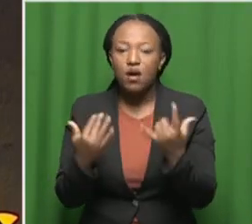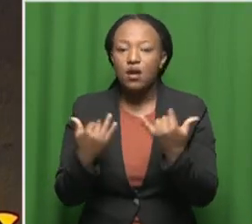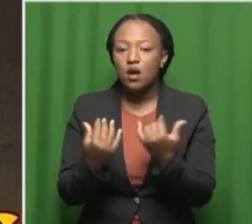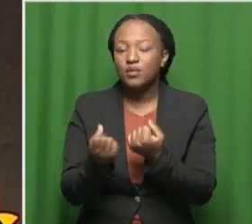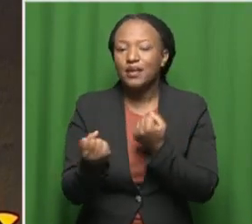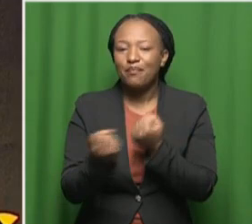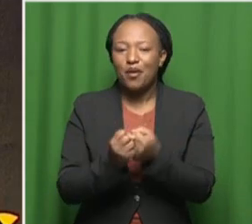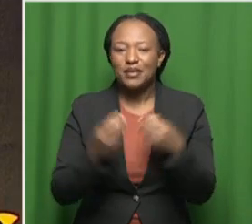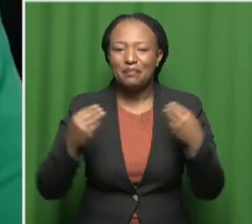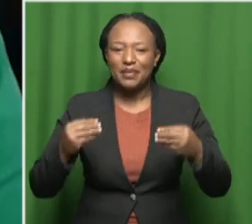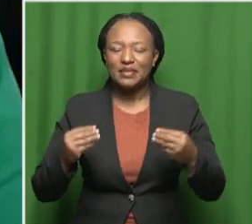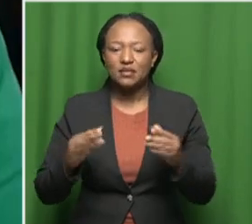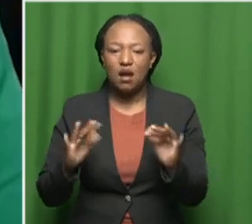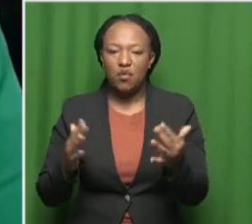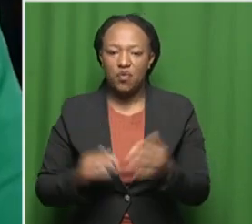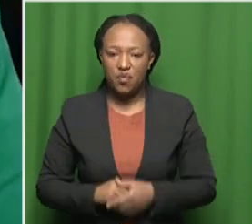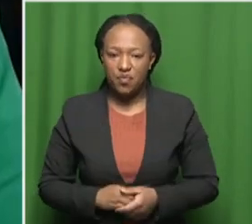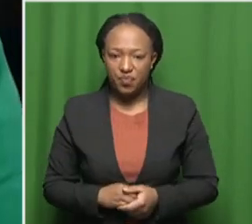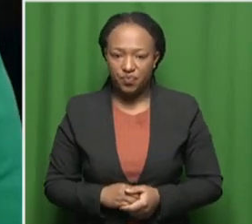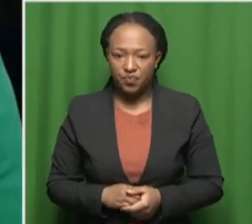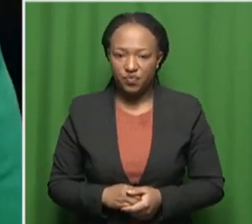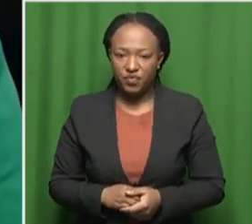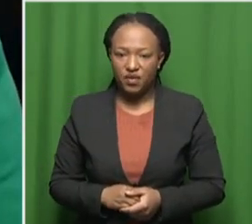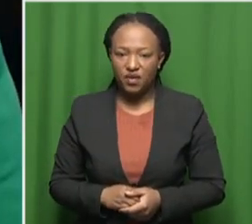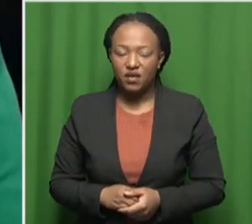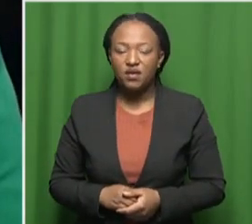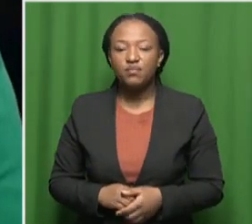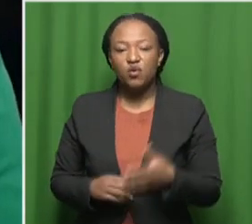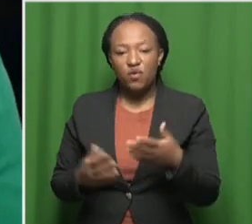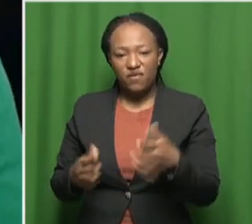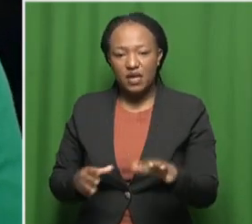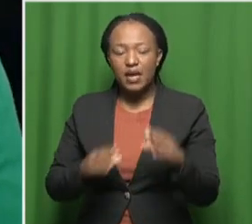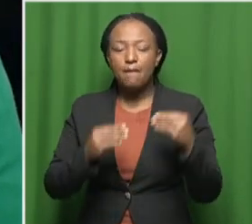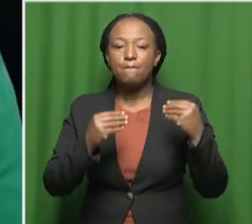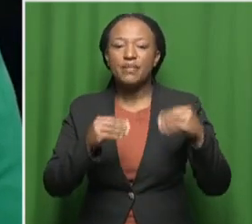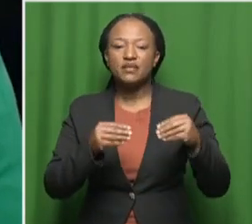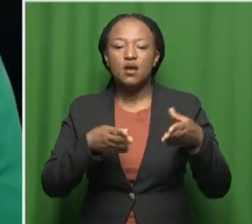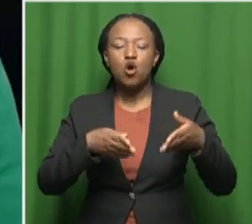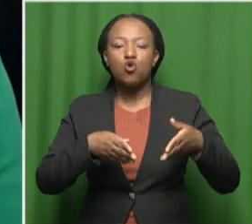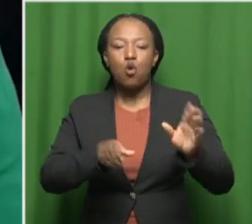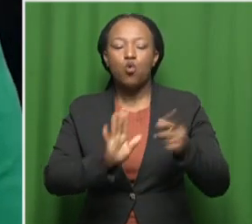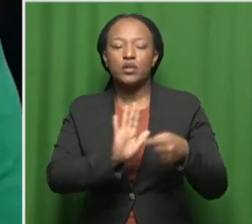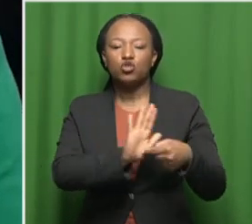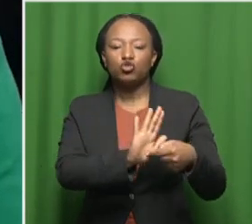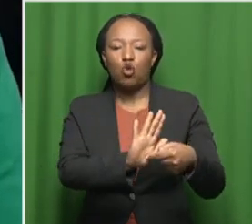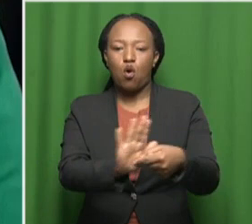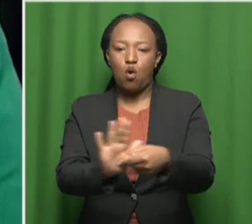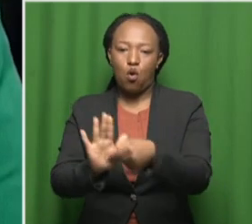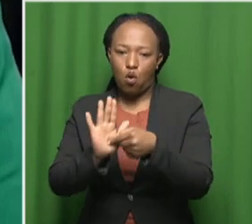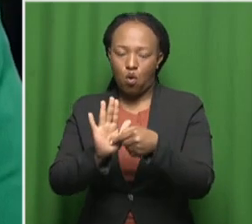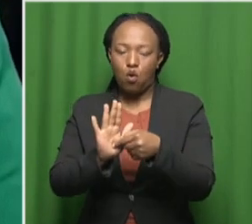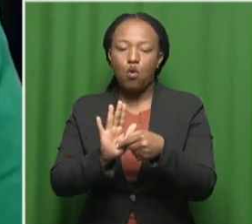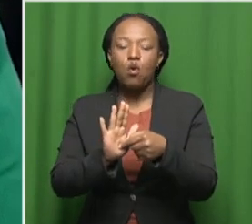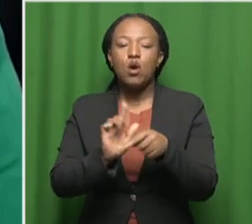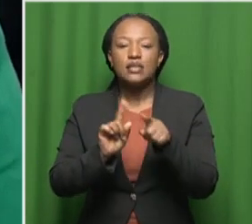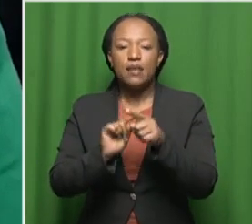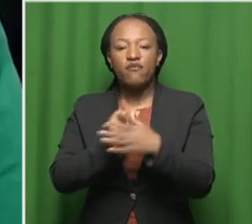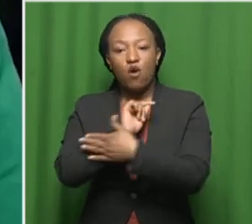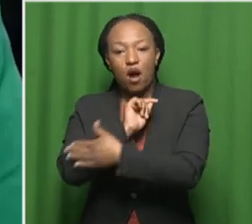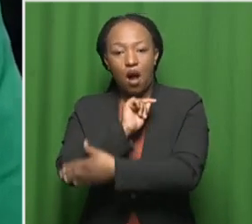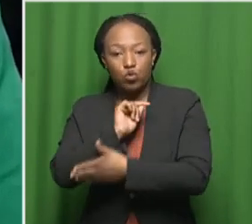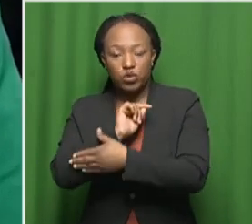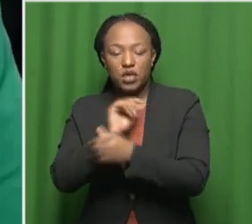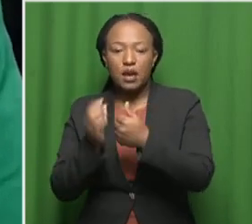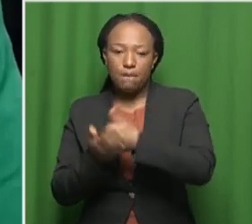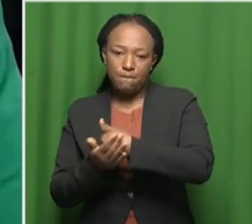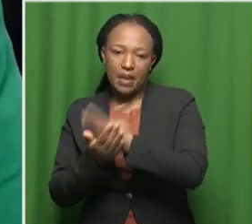small business in the country? We have had roadshows for small businesses with BRICS countries, and this has exposed them, not